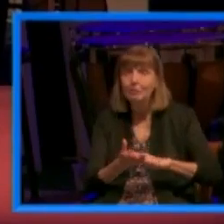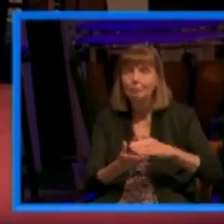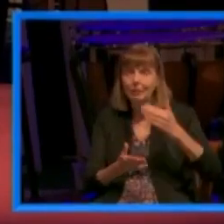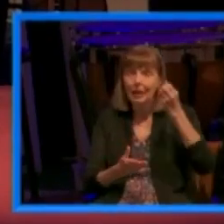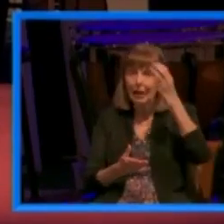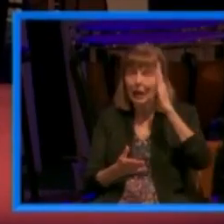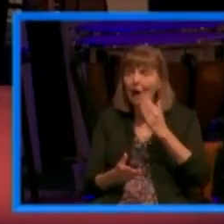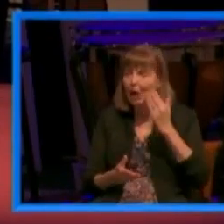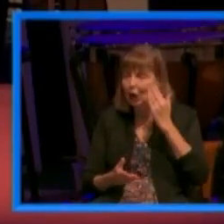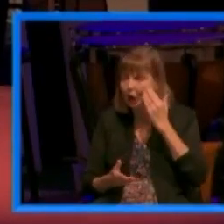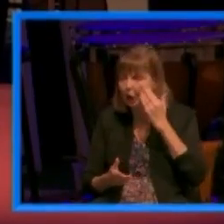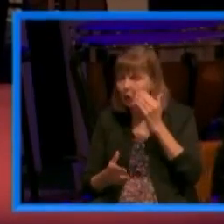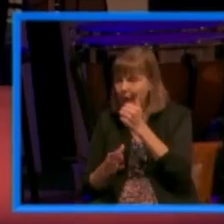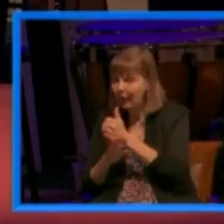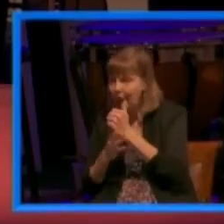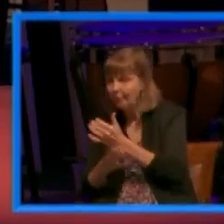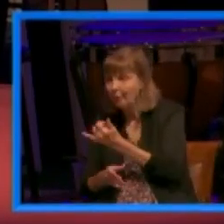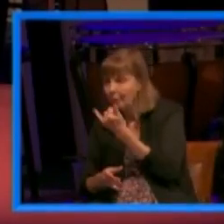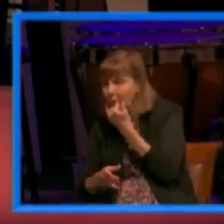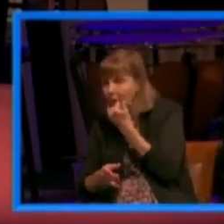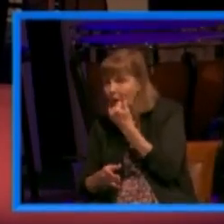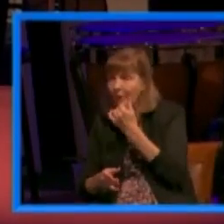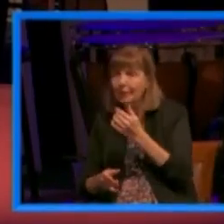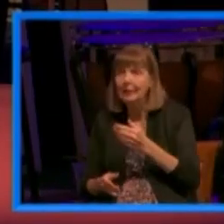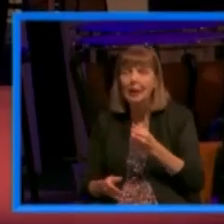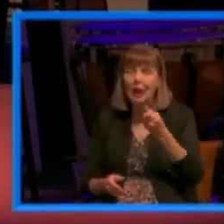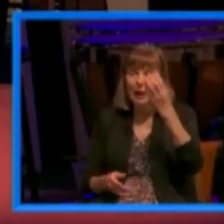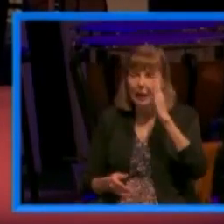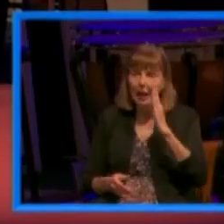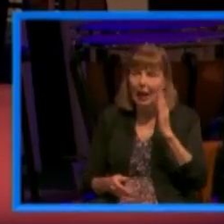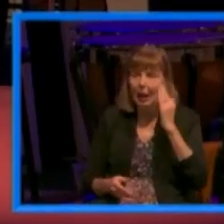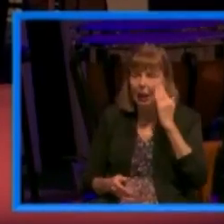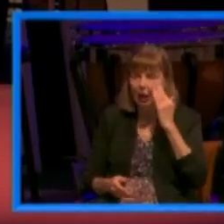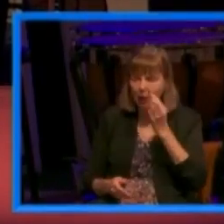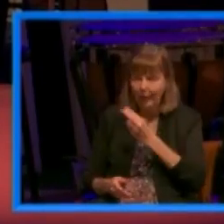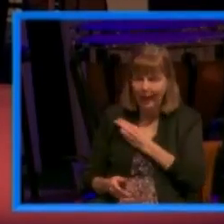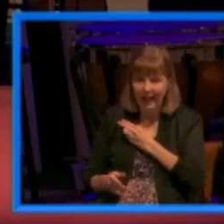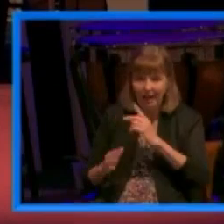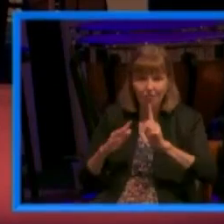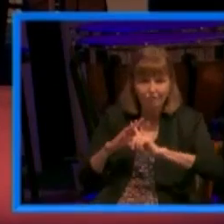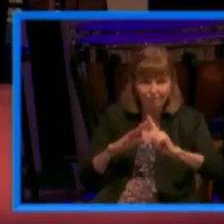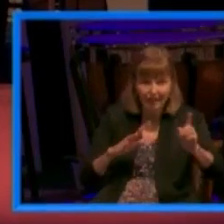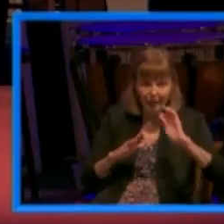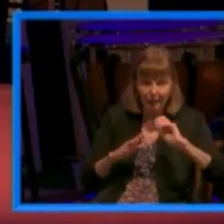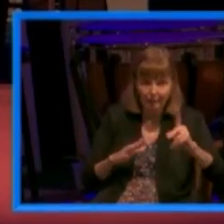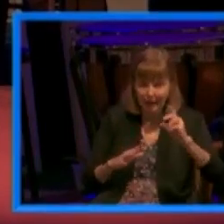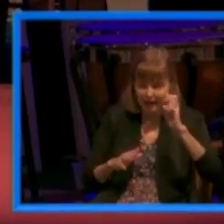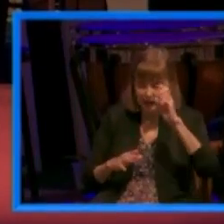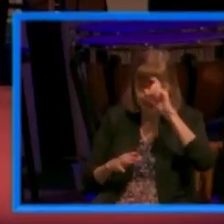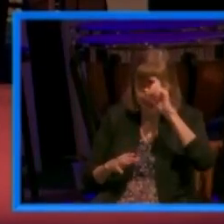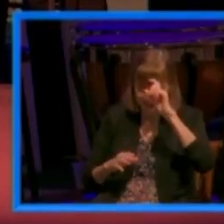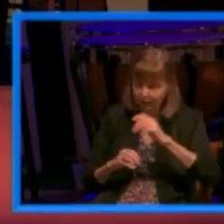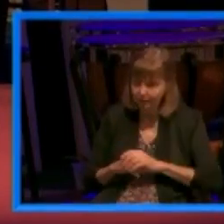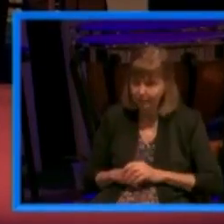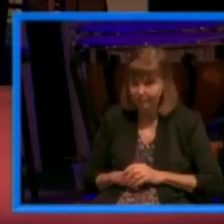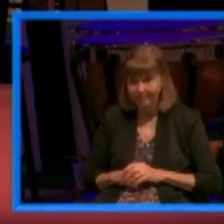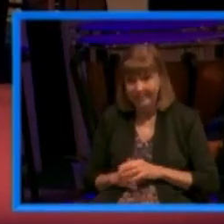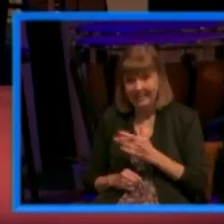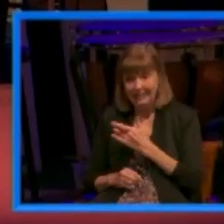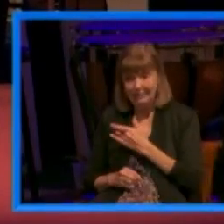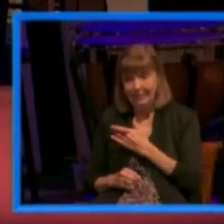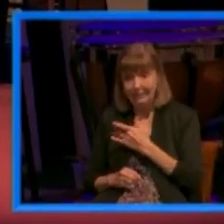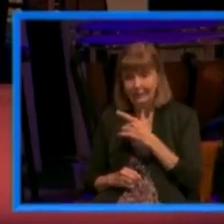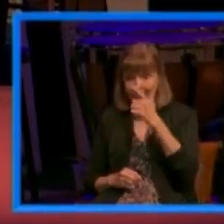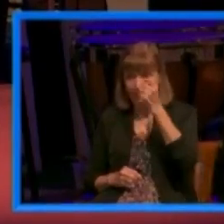Egypt. God sees everything. This is both convicting and ensuring or comforting. It's convicting because